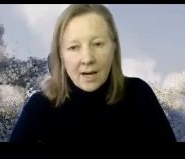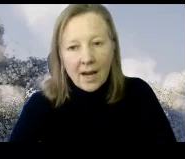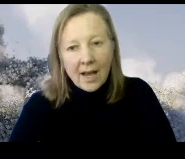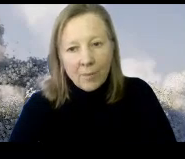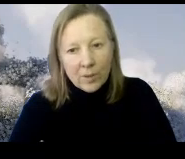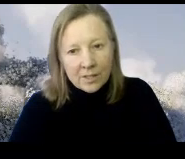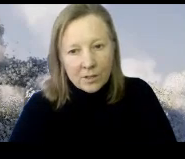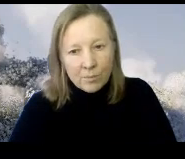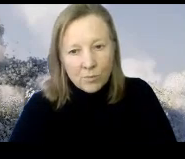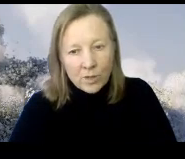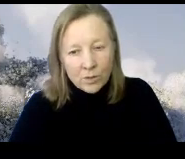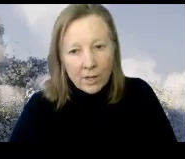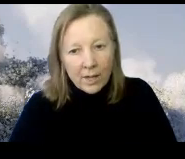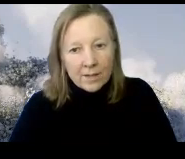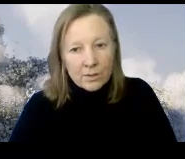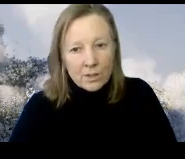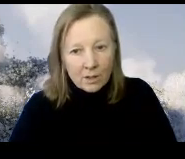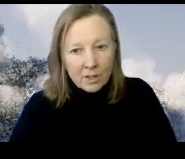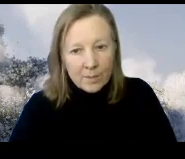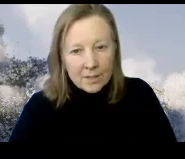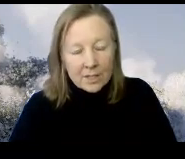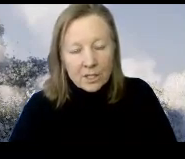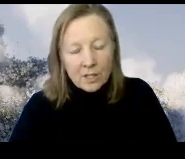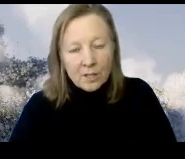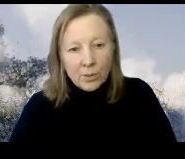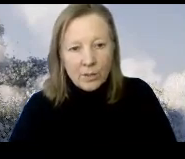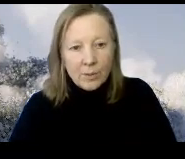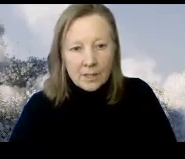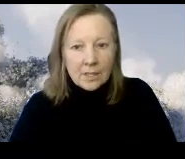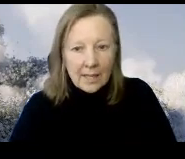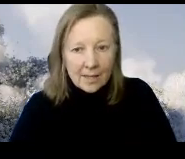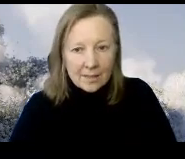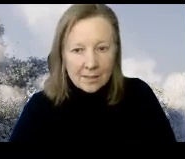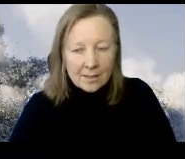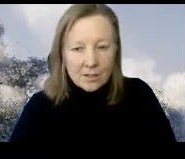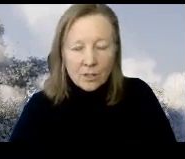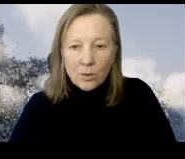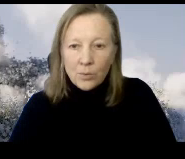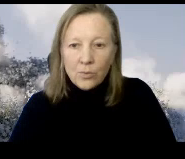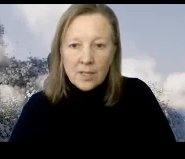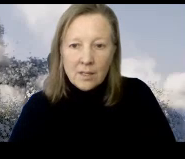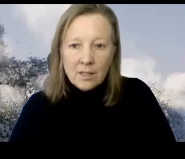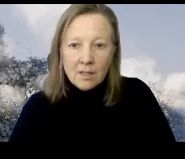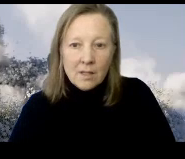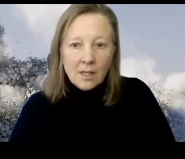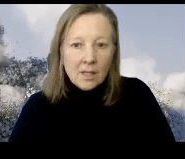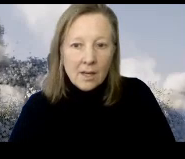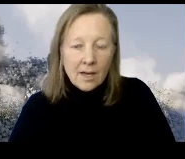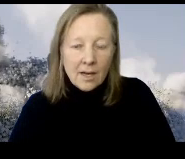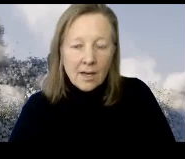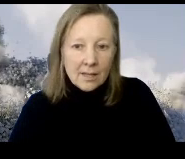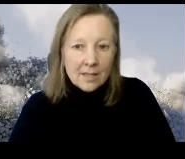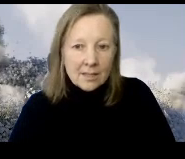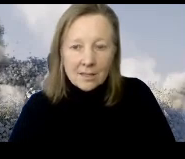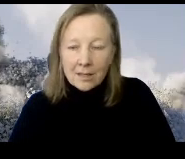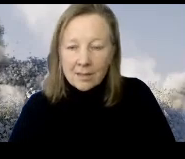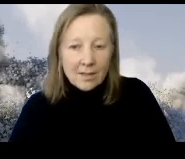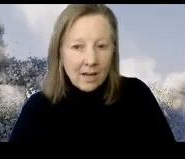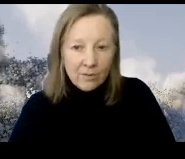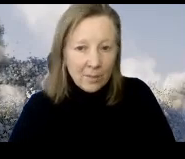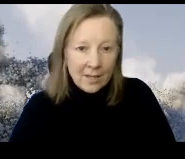resident. And once Olga has those documents, she can put you in a class. So the IEN